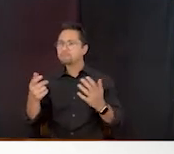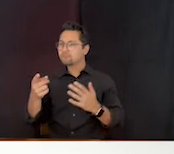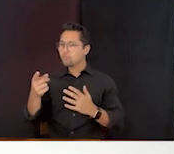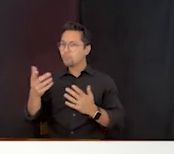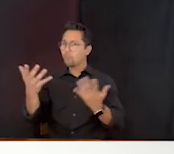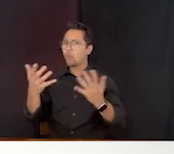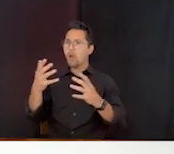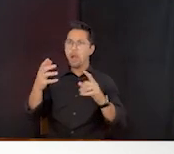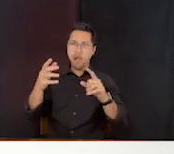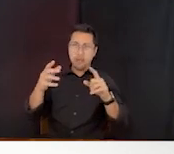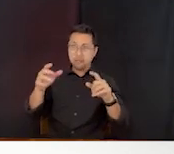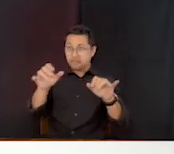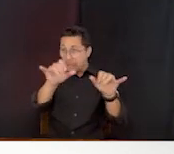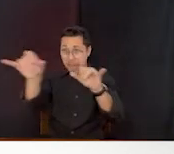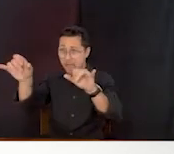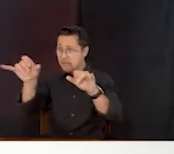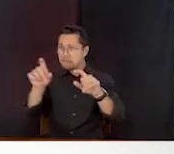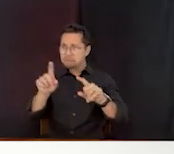guys have?